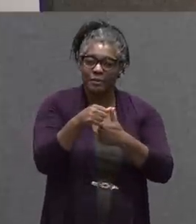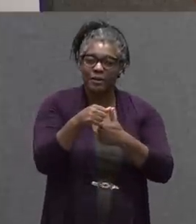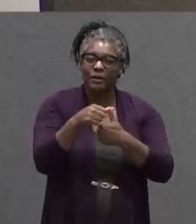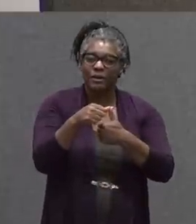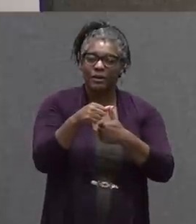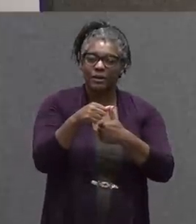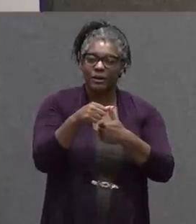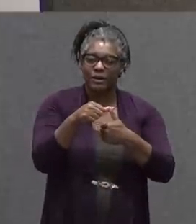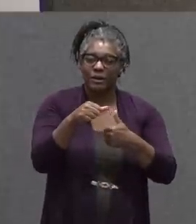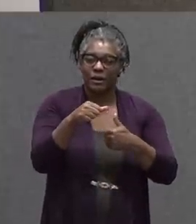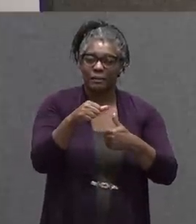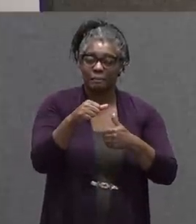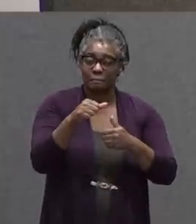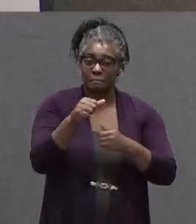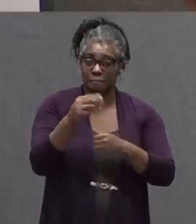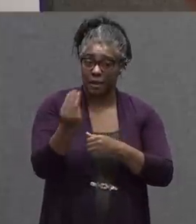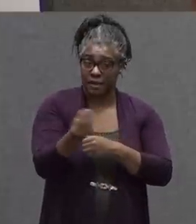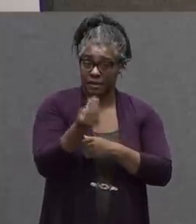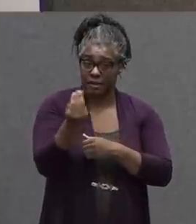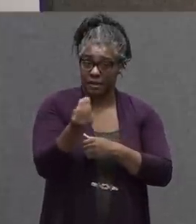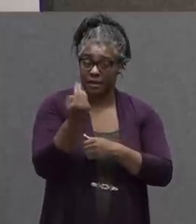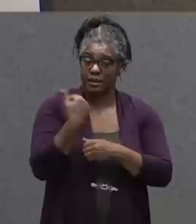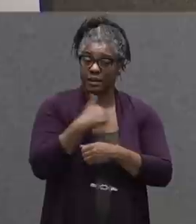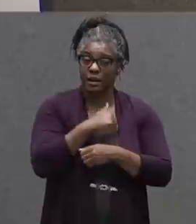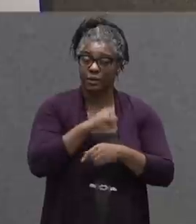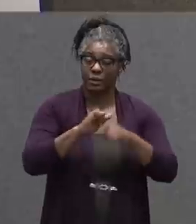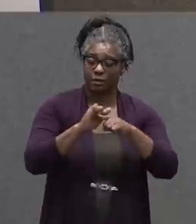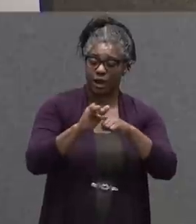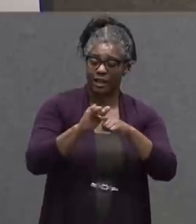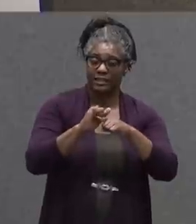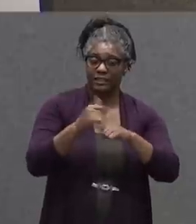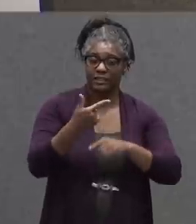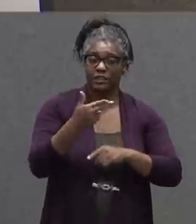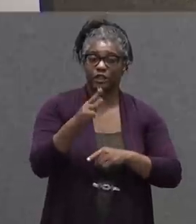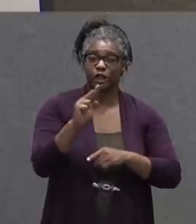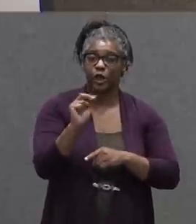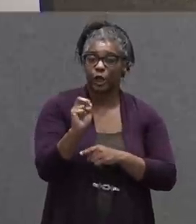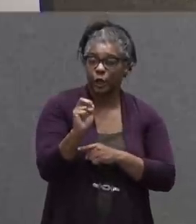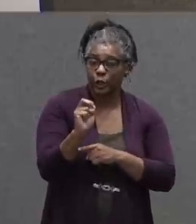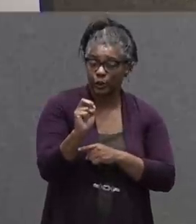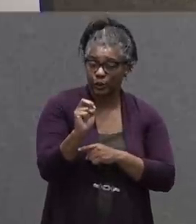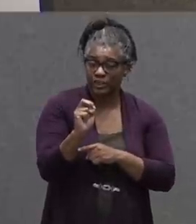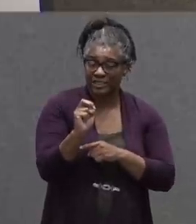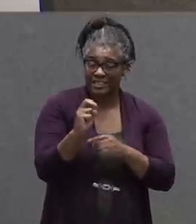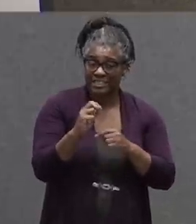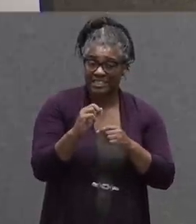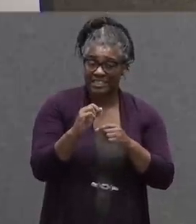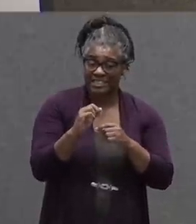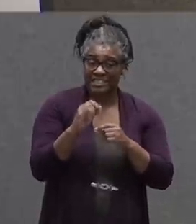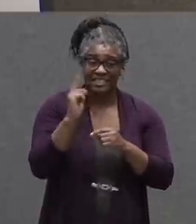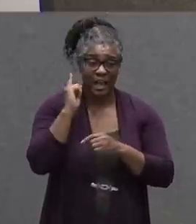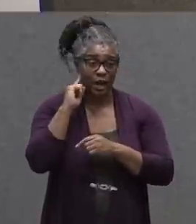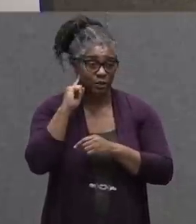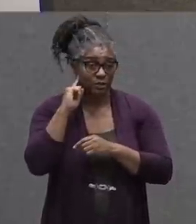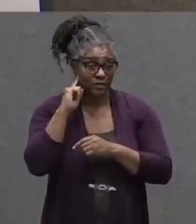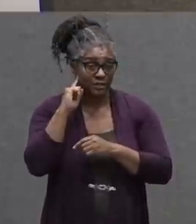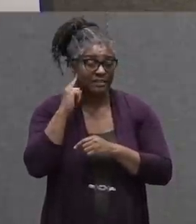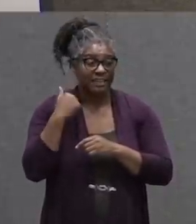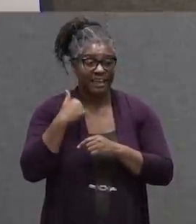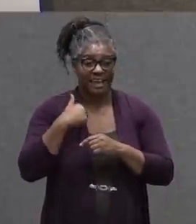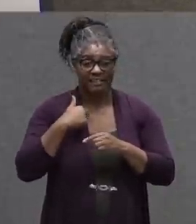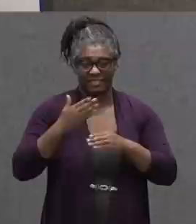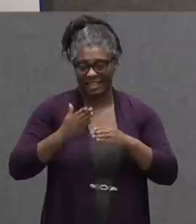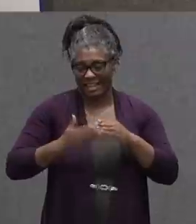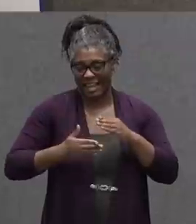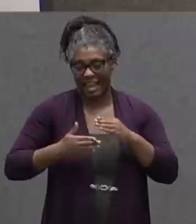Do you remember those A-N-G and A-N-K sounds? All of those glued sounds have ending blends where